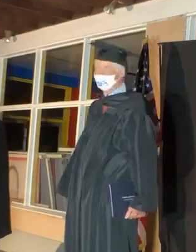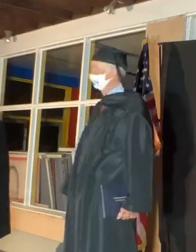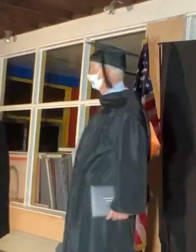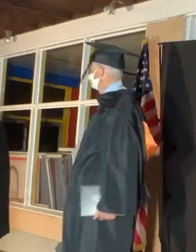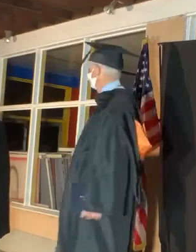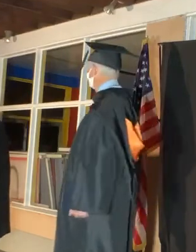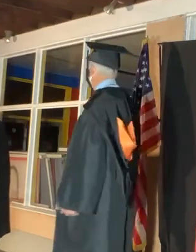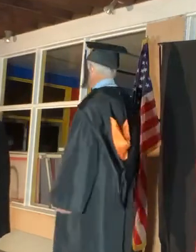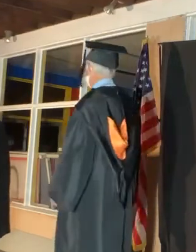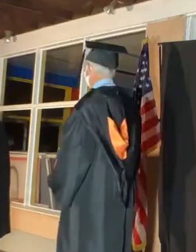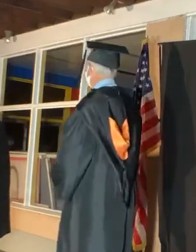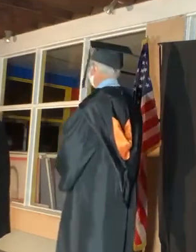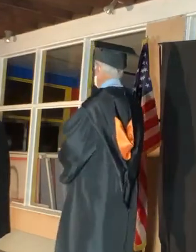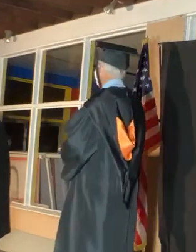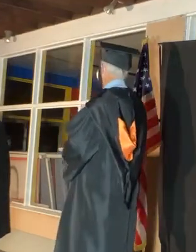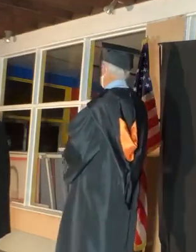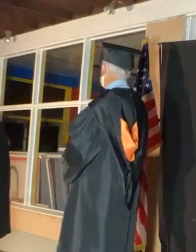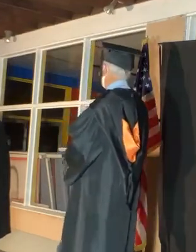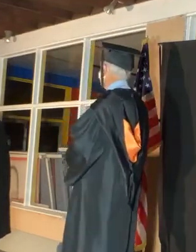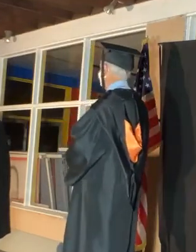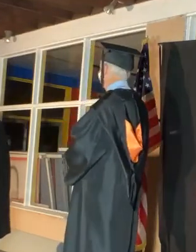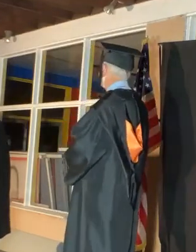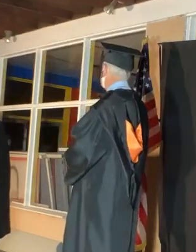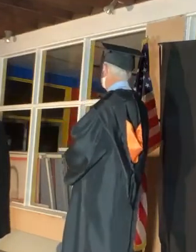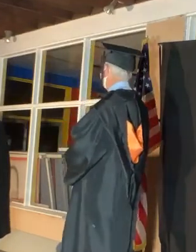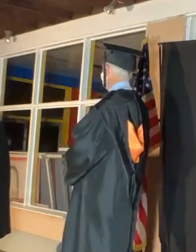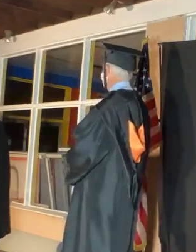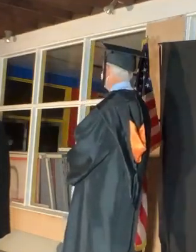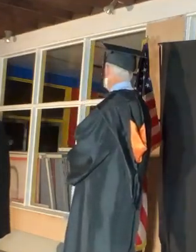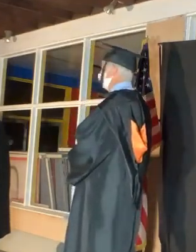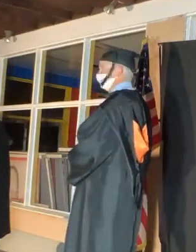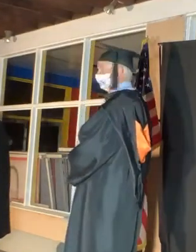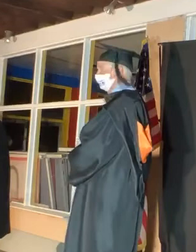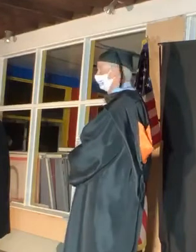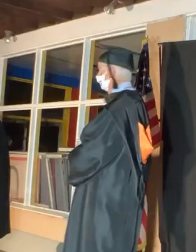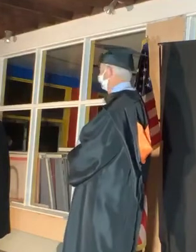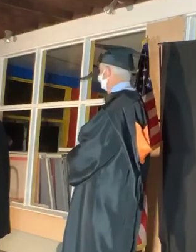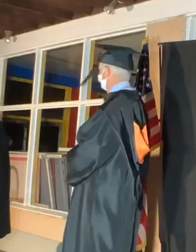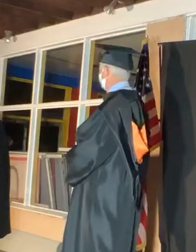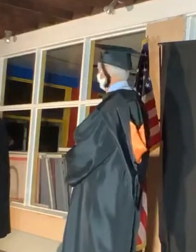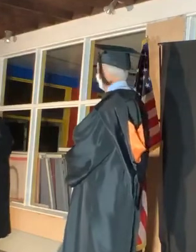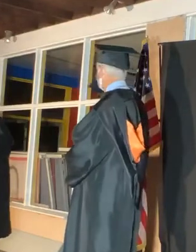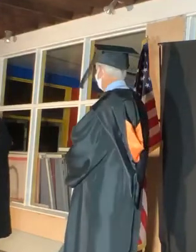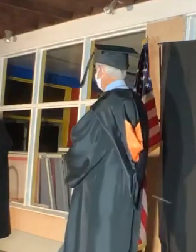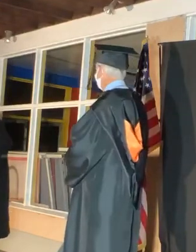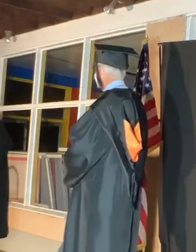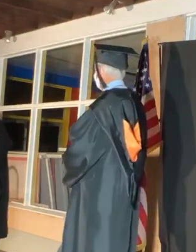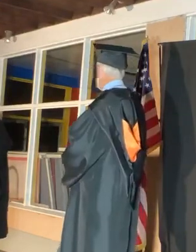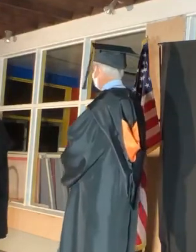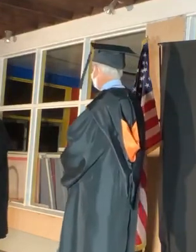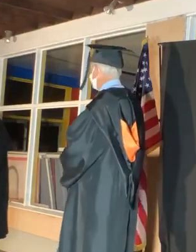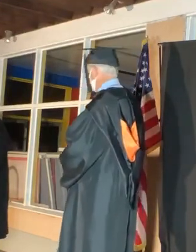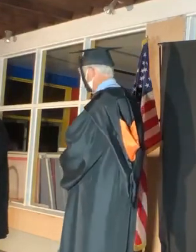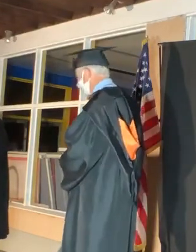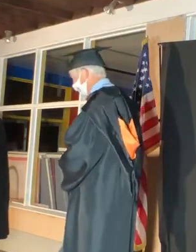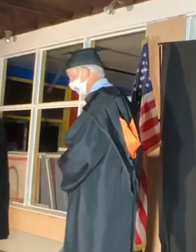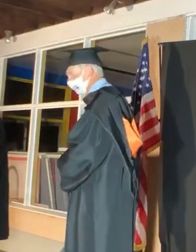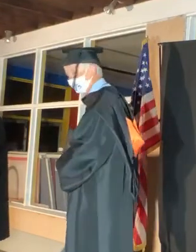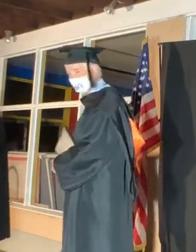At this time, it is my privilege to welcome Principal Pete Modi to the podium for our closing